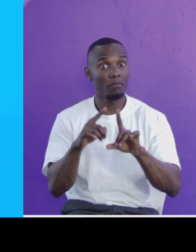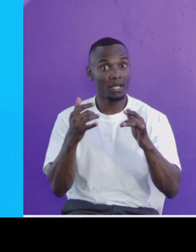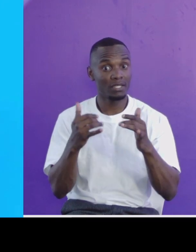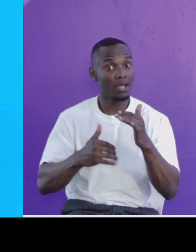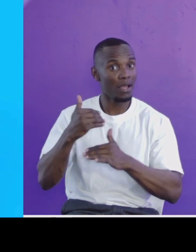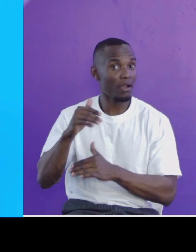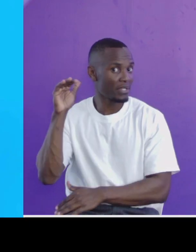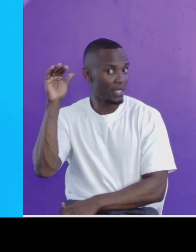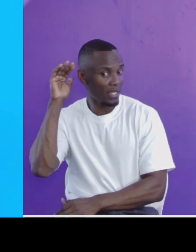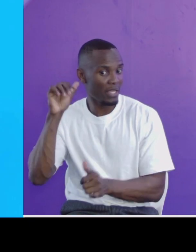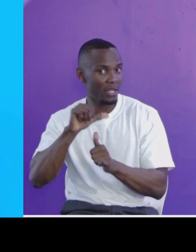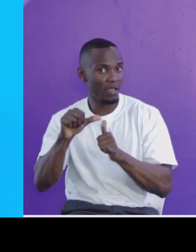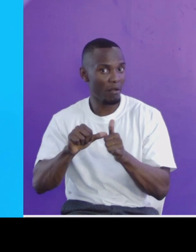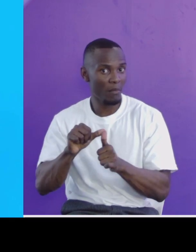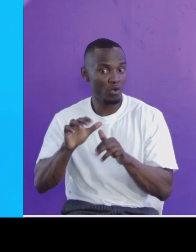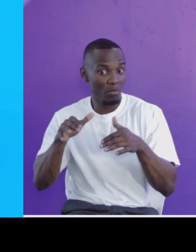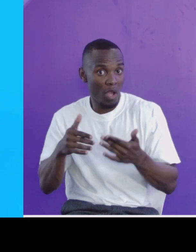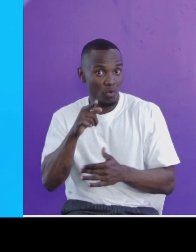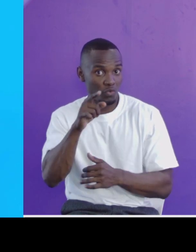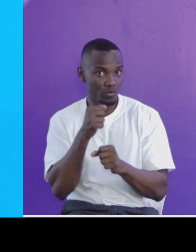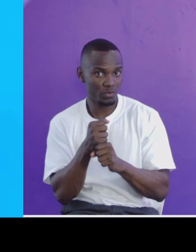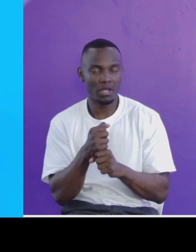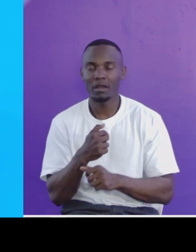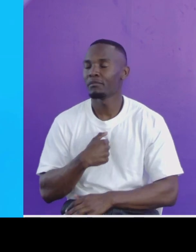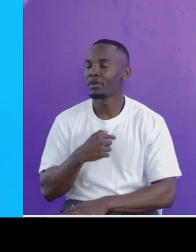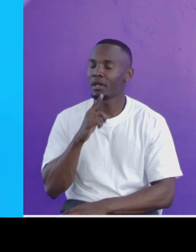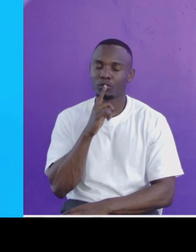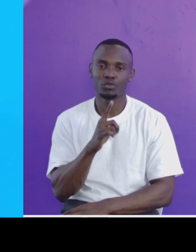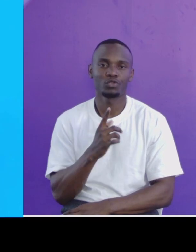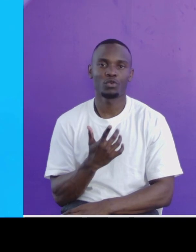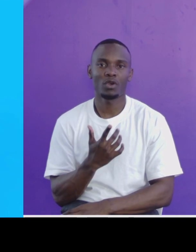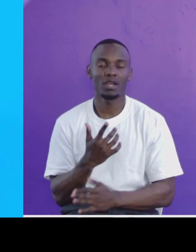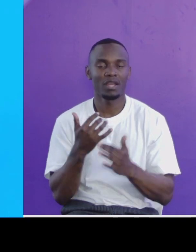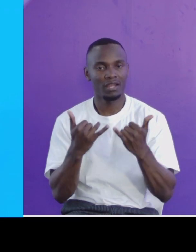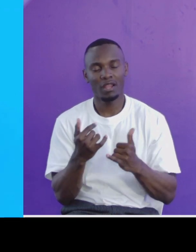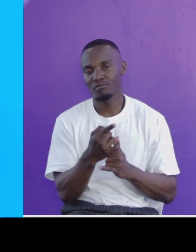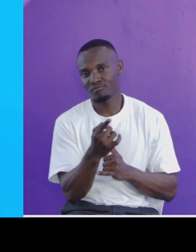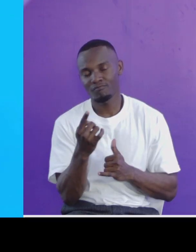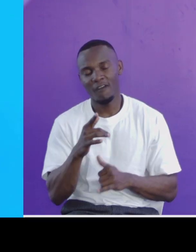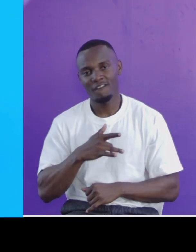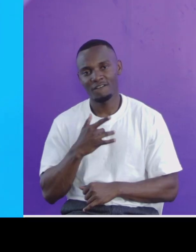about how you did it, I'm sure they are inspired to